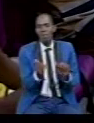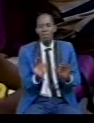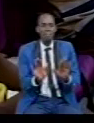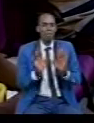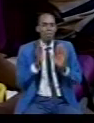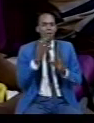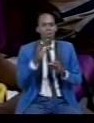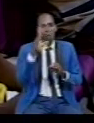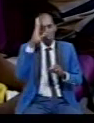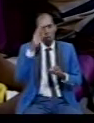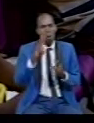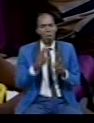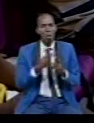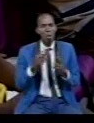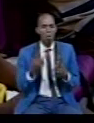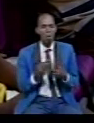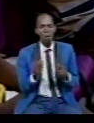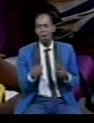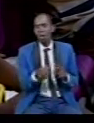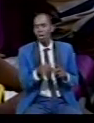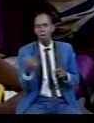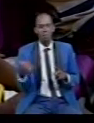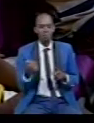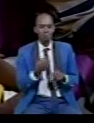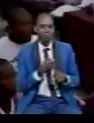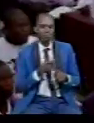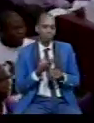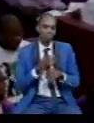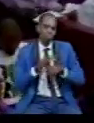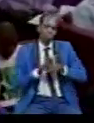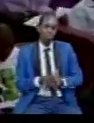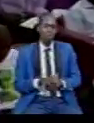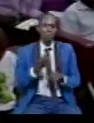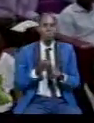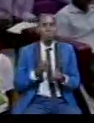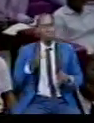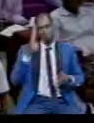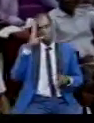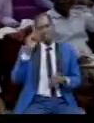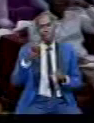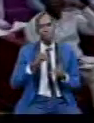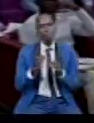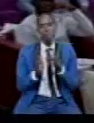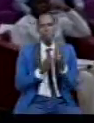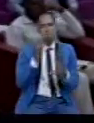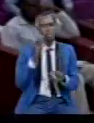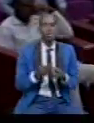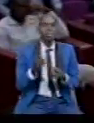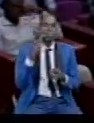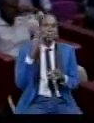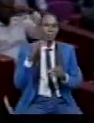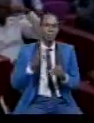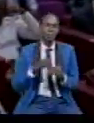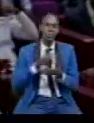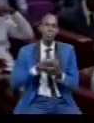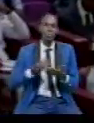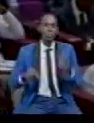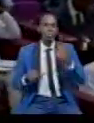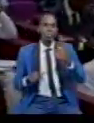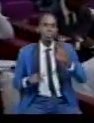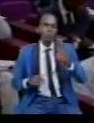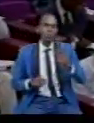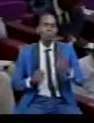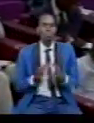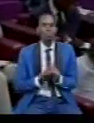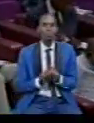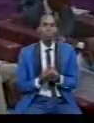or consideration for man, in Jesus' name. Look at verse 32. In verse